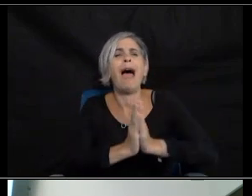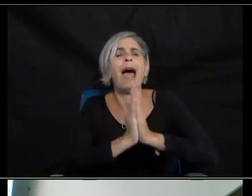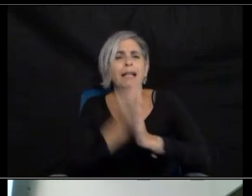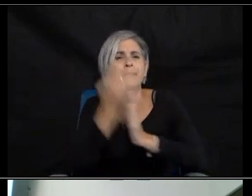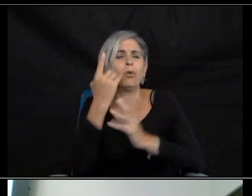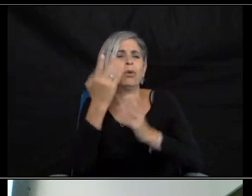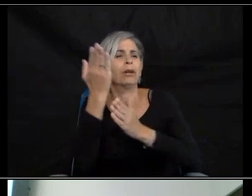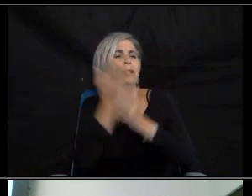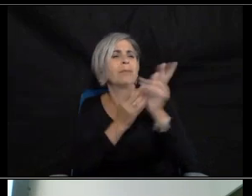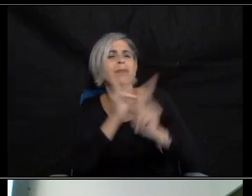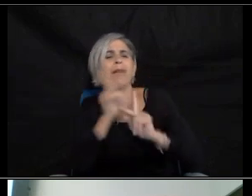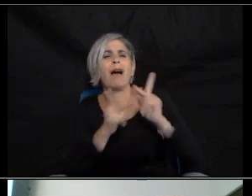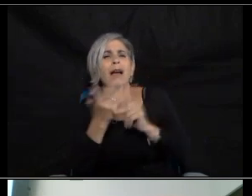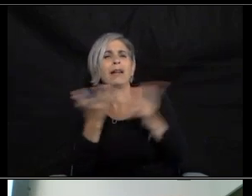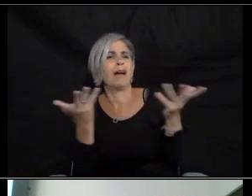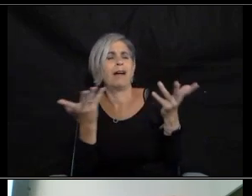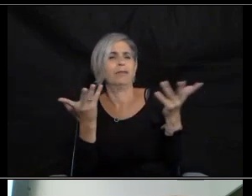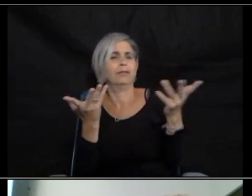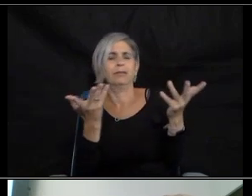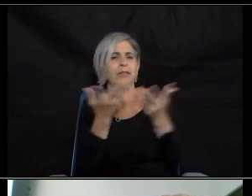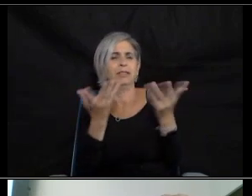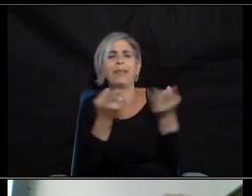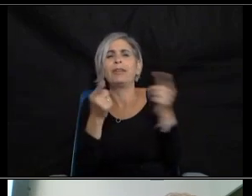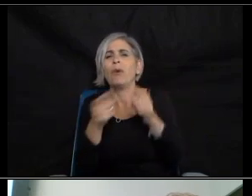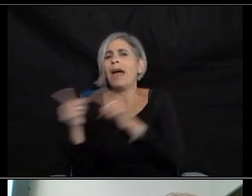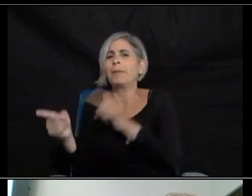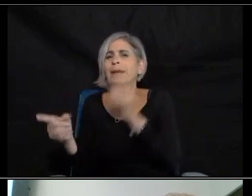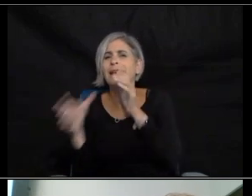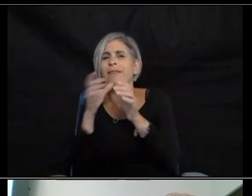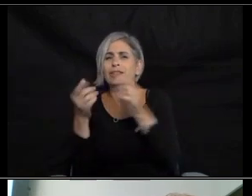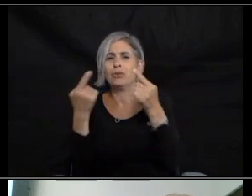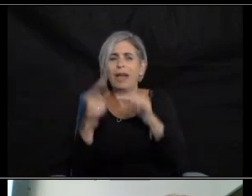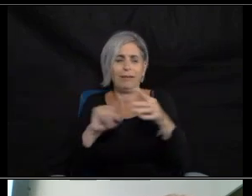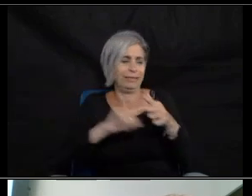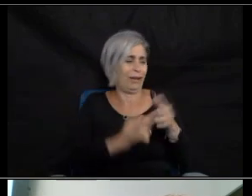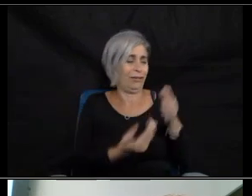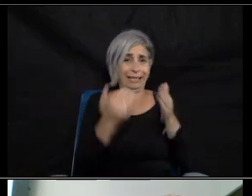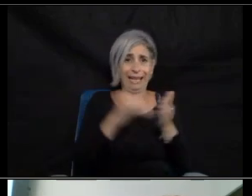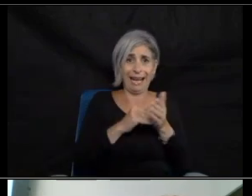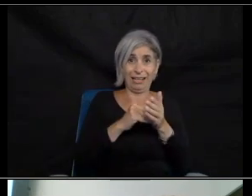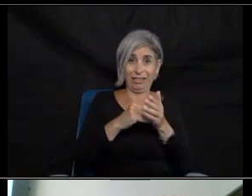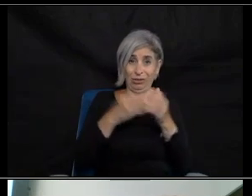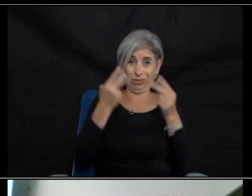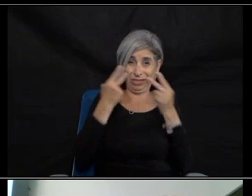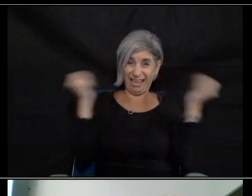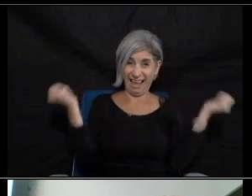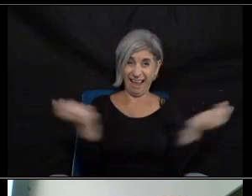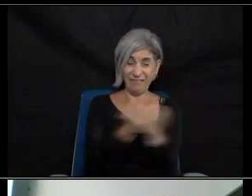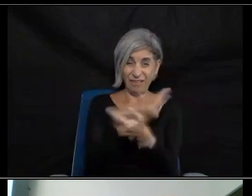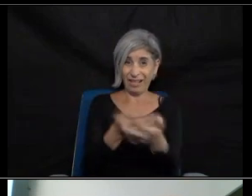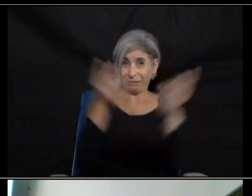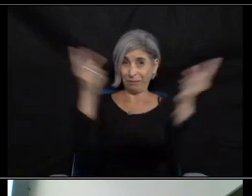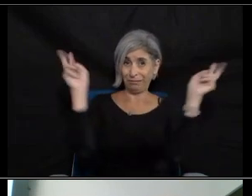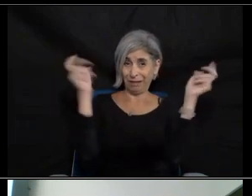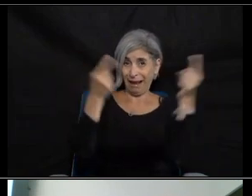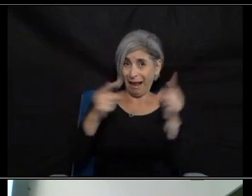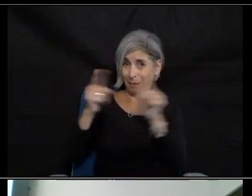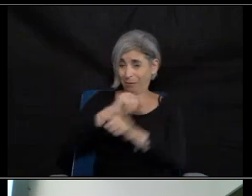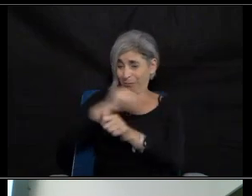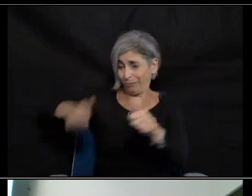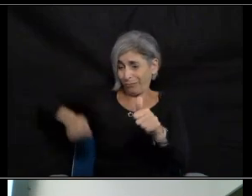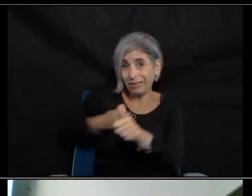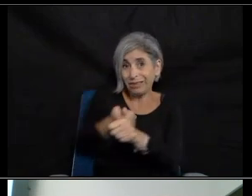some type of renegotiation to happen or some type of conversation to restart in order for us to finally see all these things that have been quote unquote happening behind the